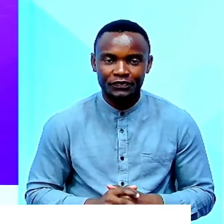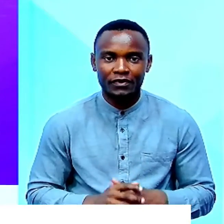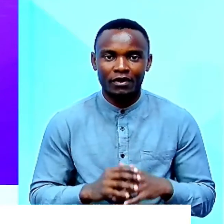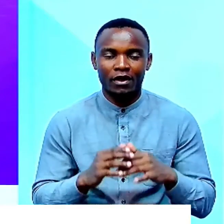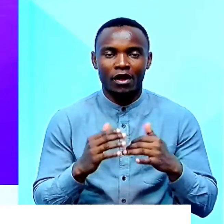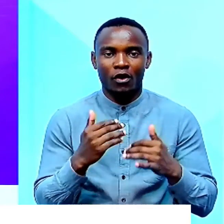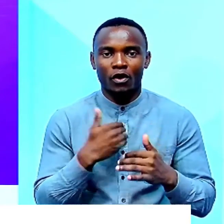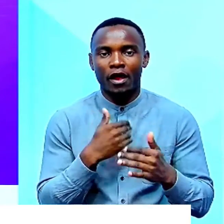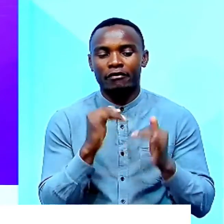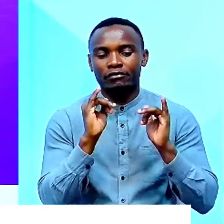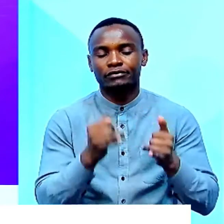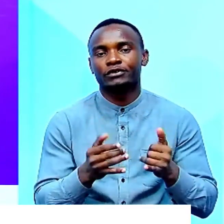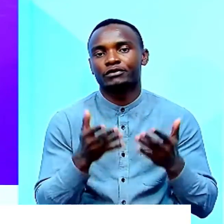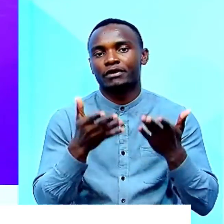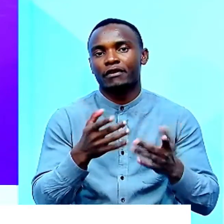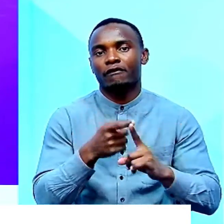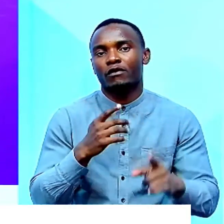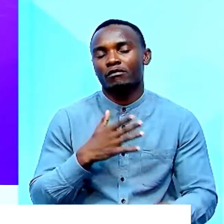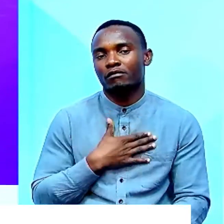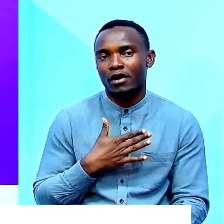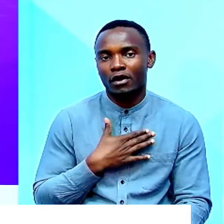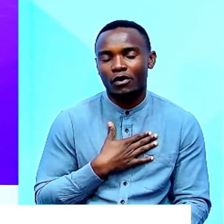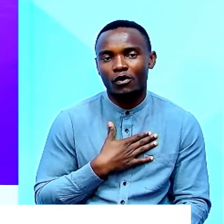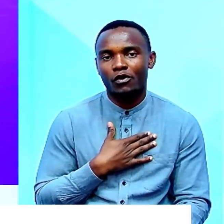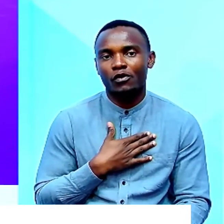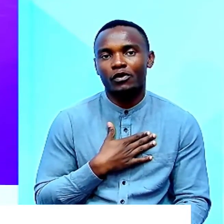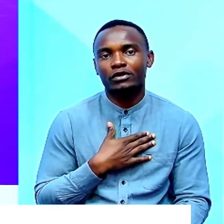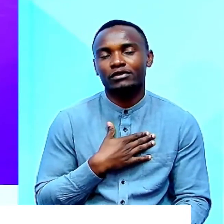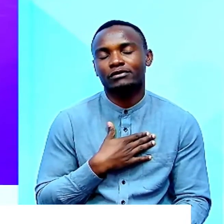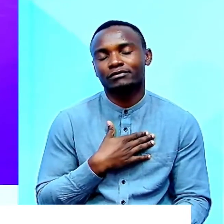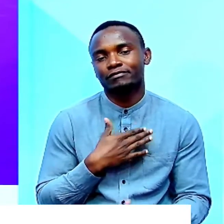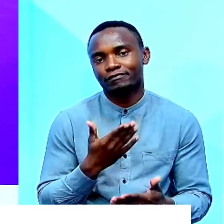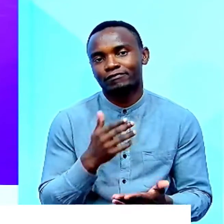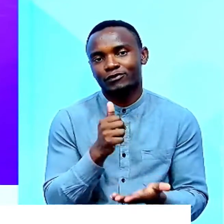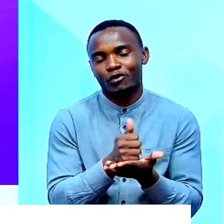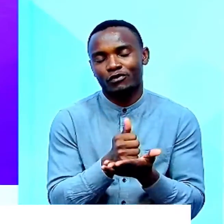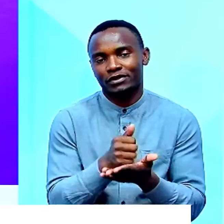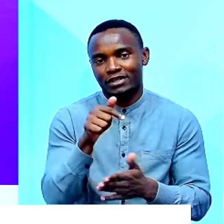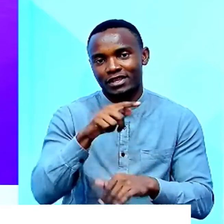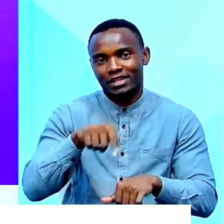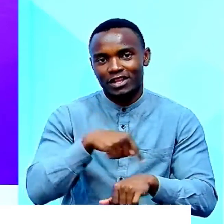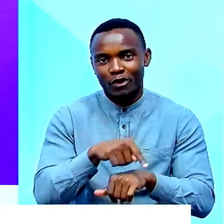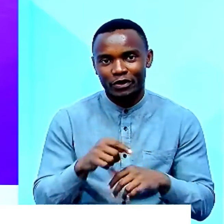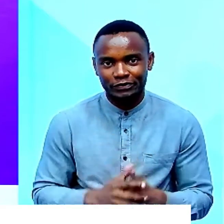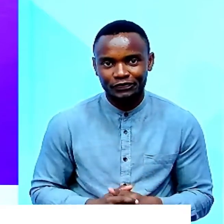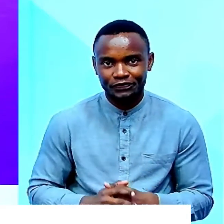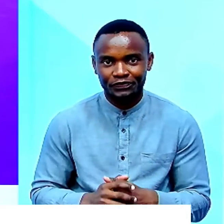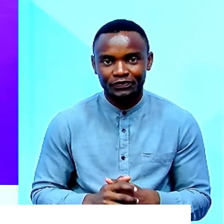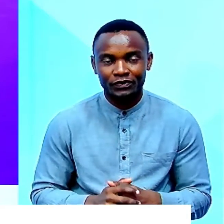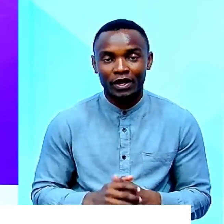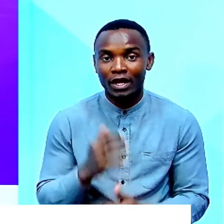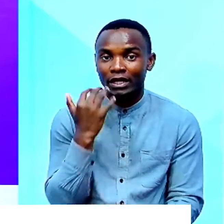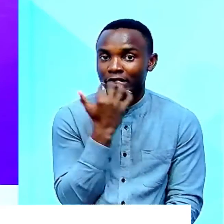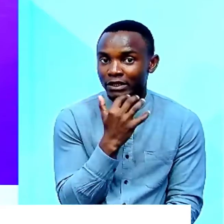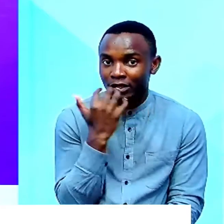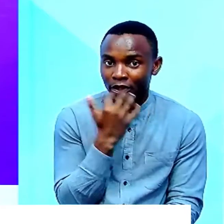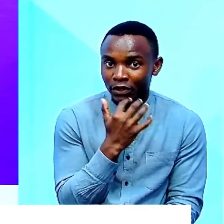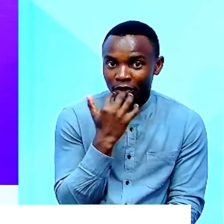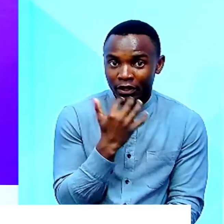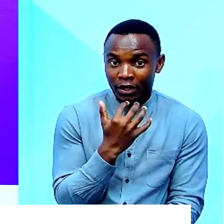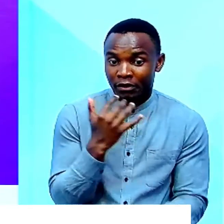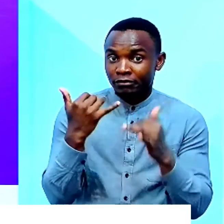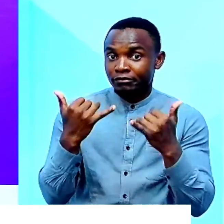that we have for you from our newsrooms this hour. Former Deputy President Rigathi Gachagua has